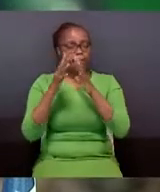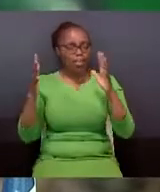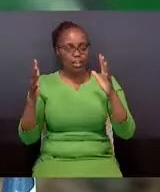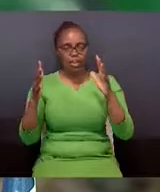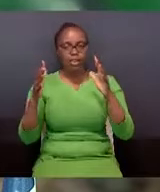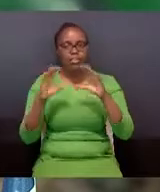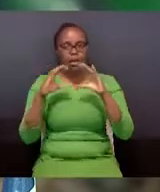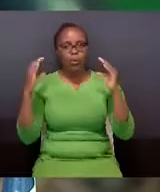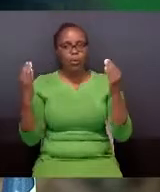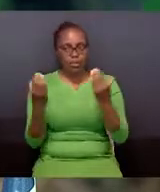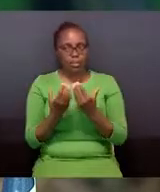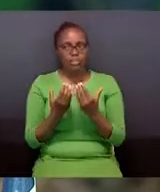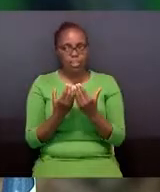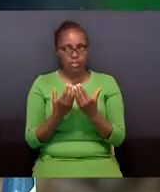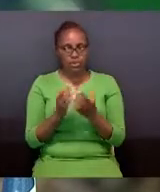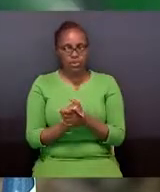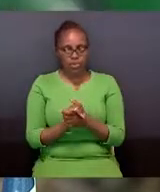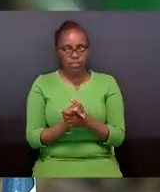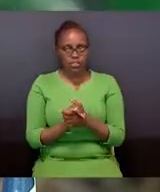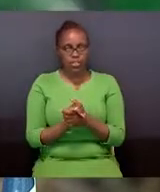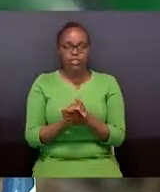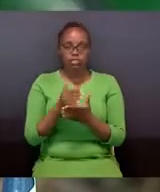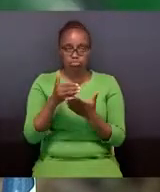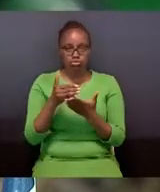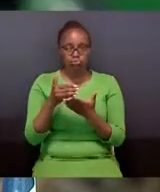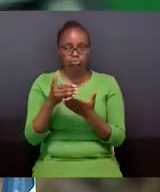world. And it all depends